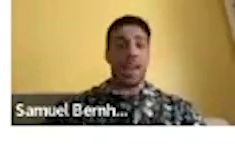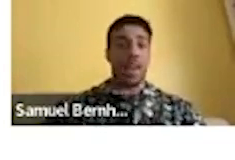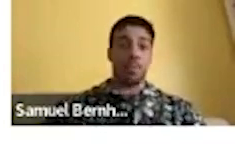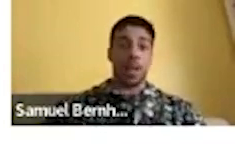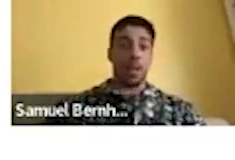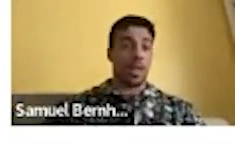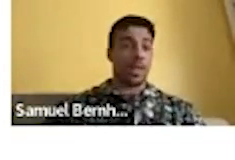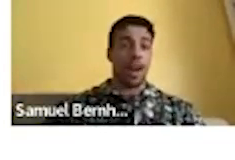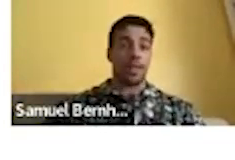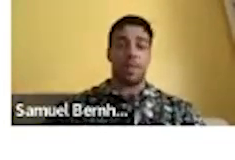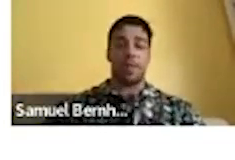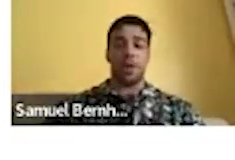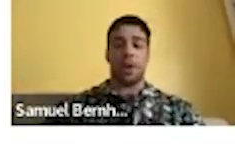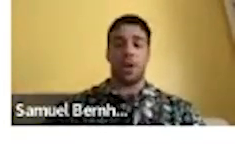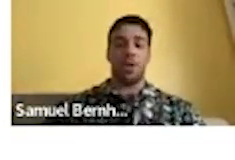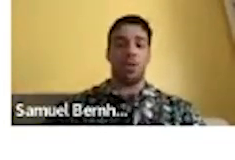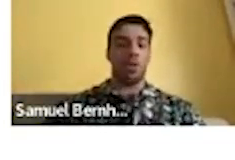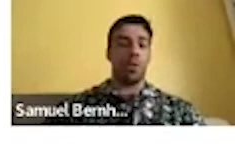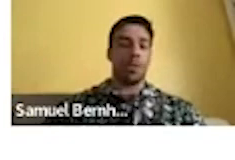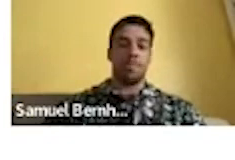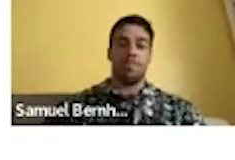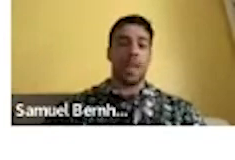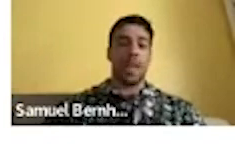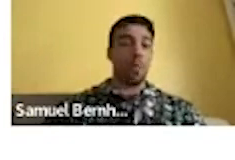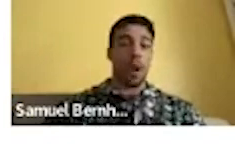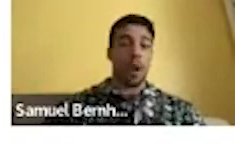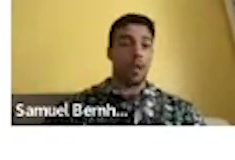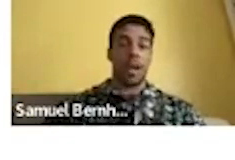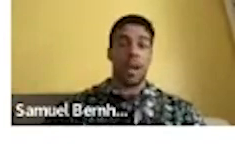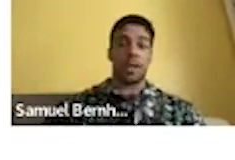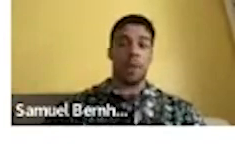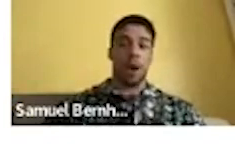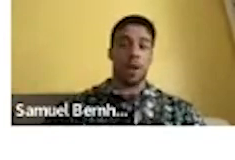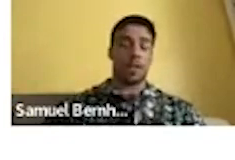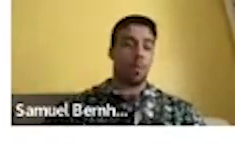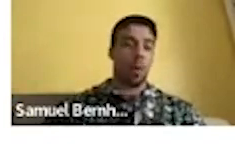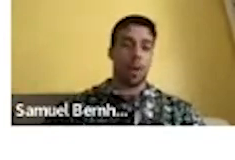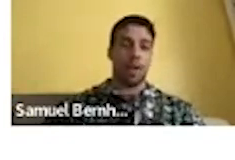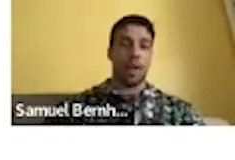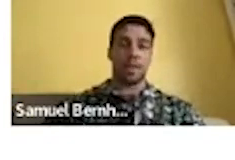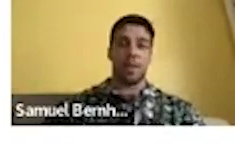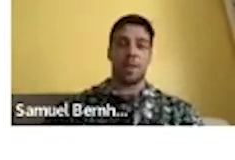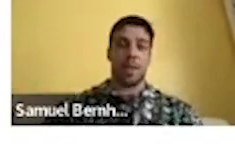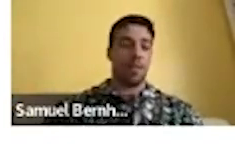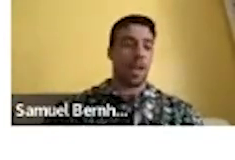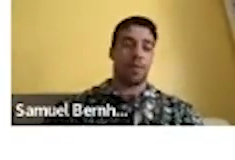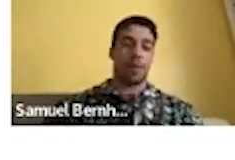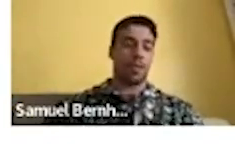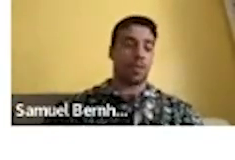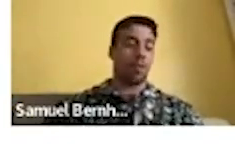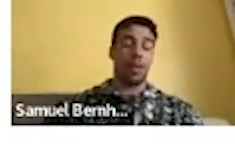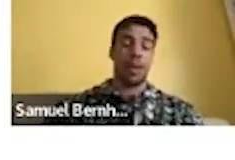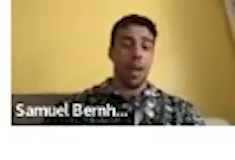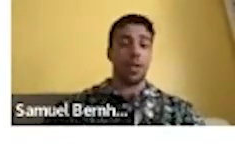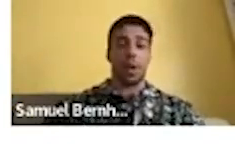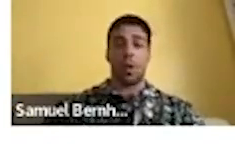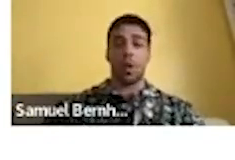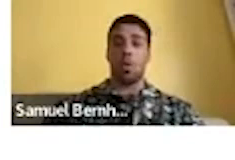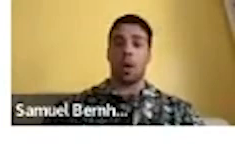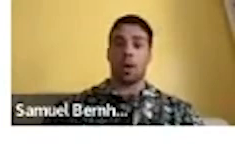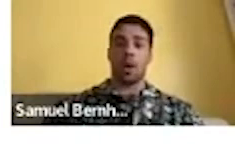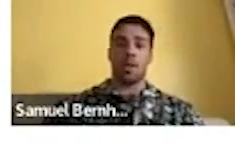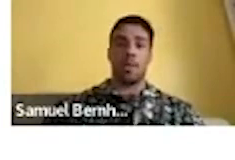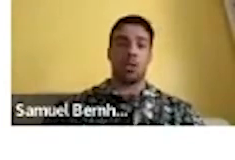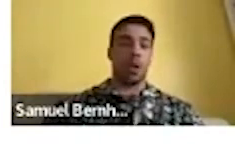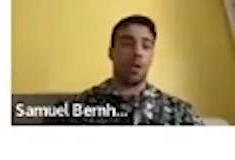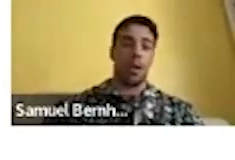has dedicated themselves the entire time I've known her to getting better and getting smarter and supporting her classmates, advocating for herself, and doing really